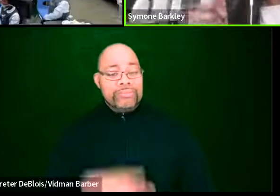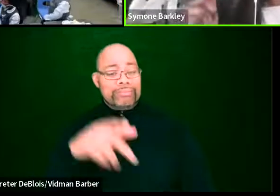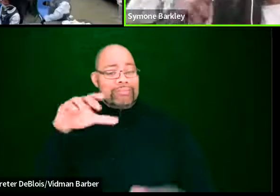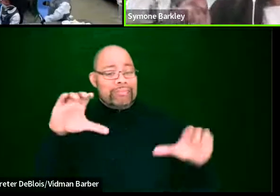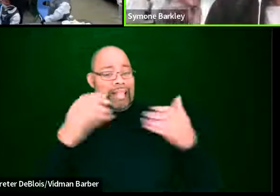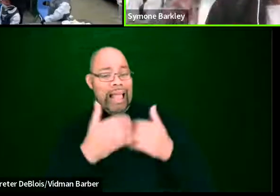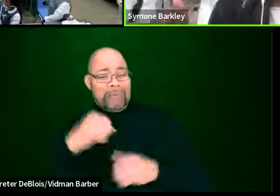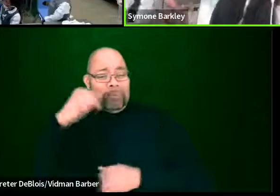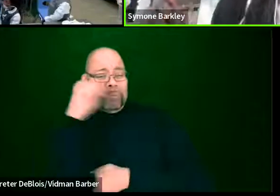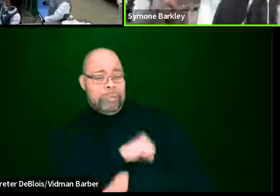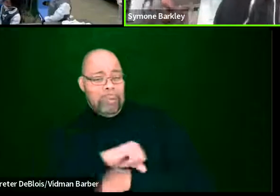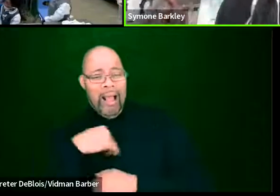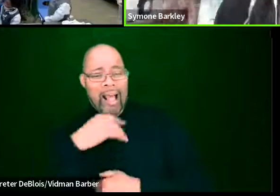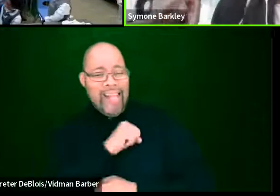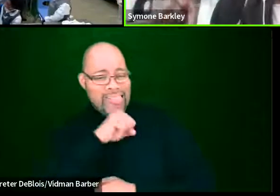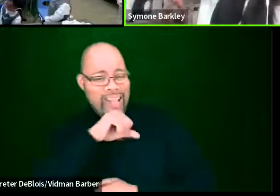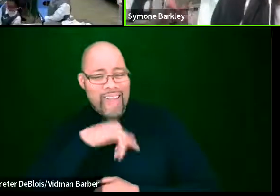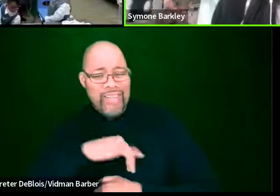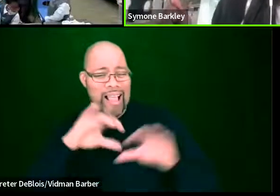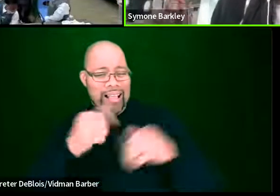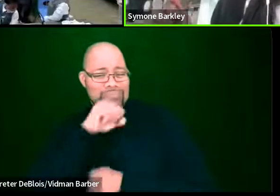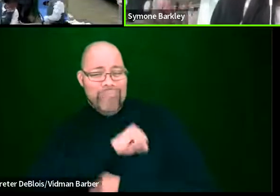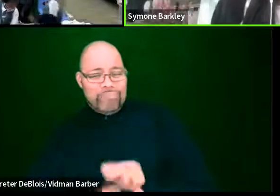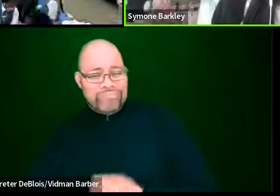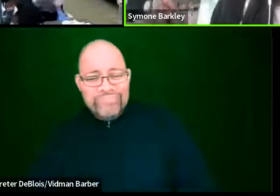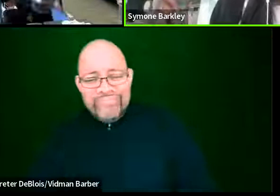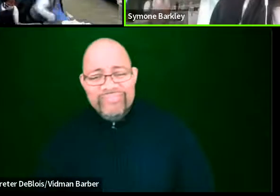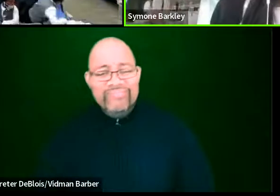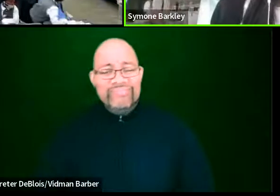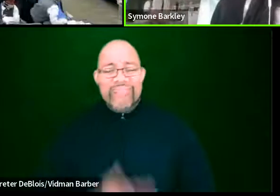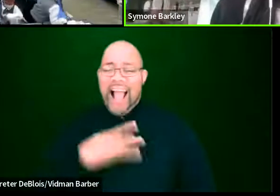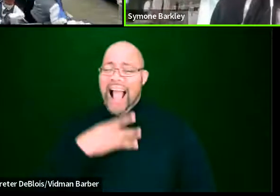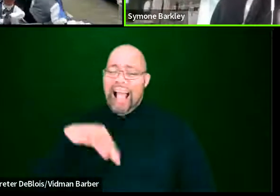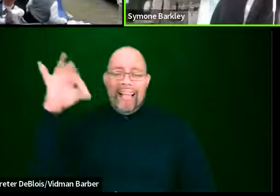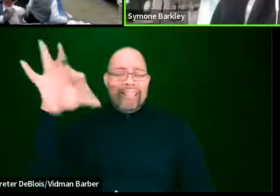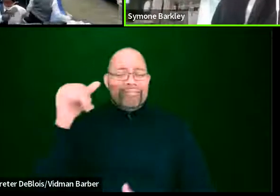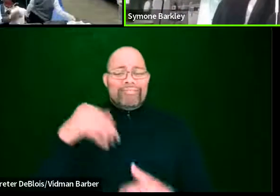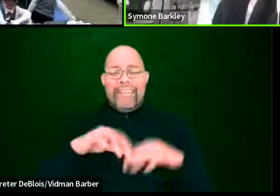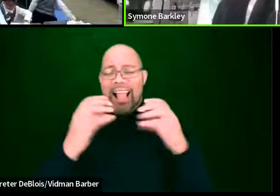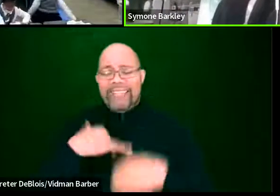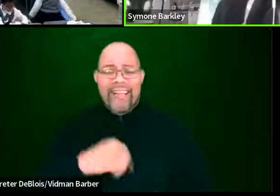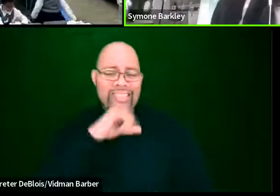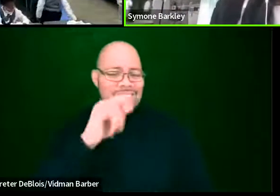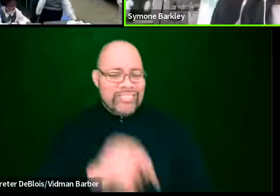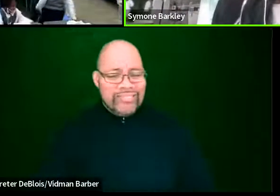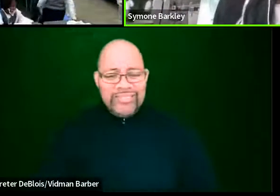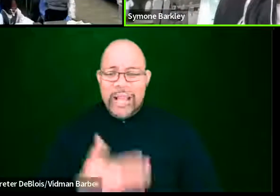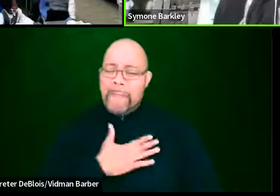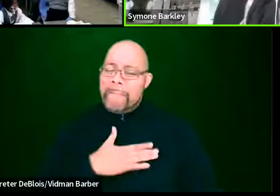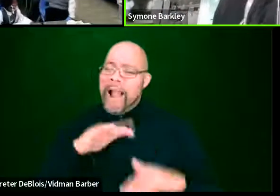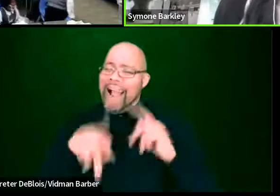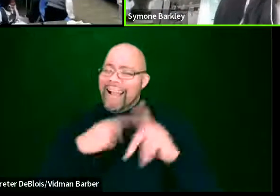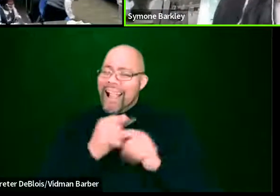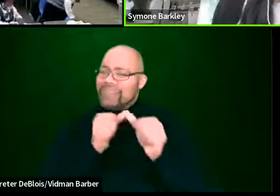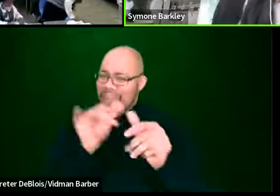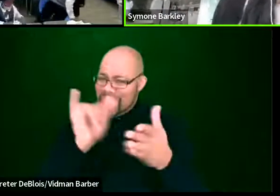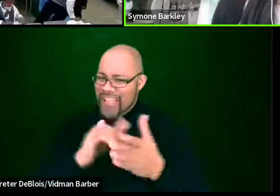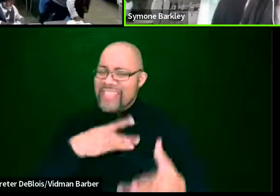crunk class. I do. I like a lit class. That's my kind of speed.